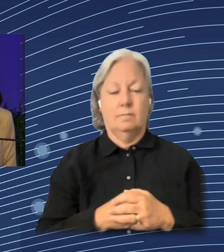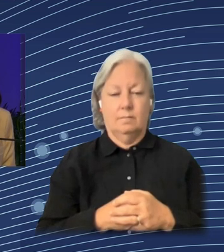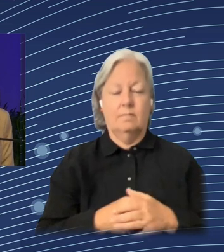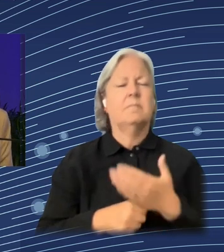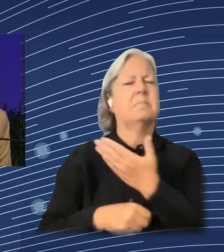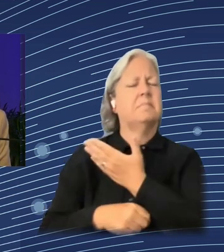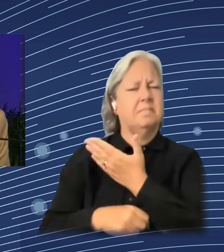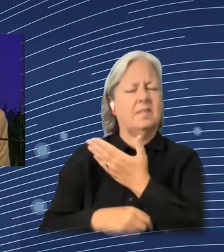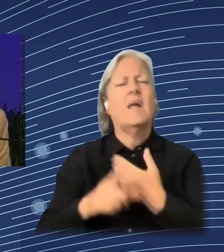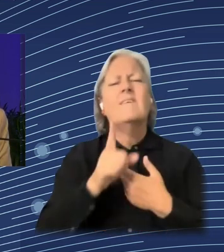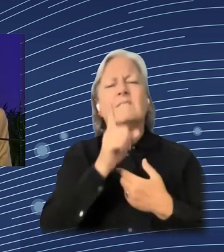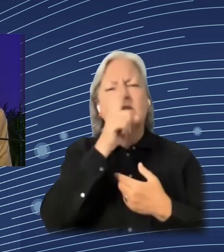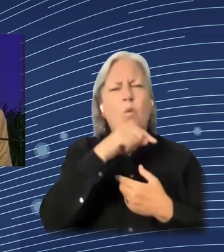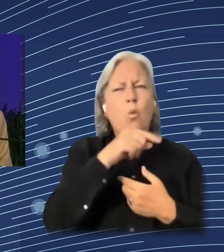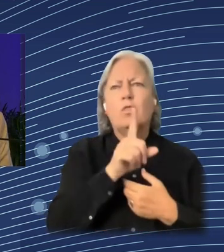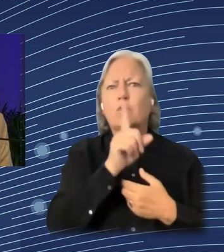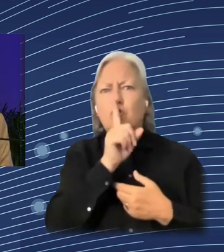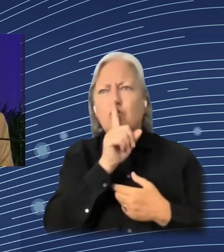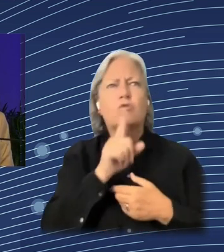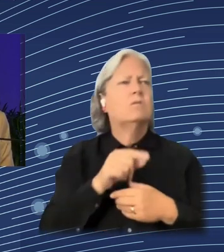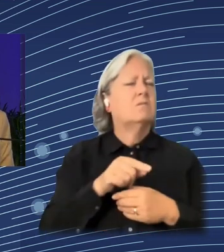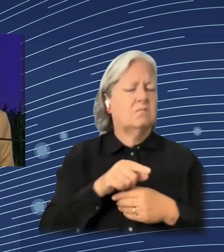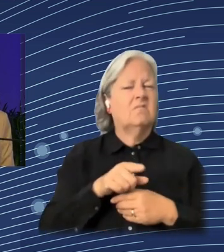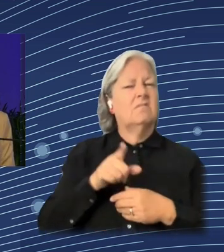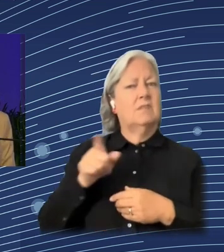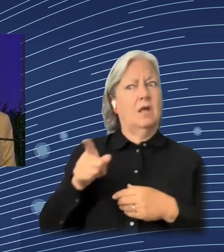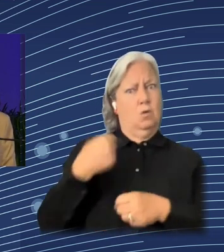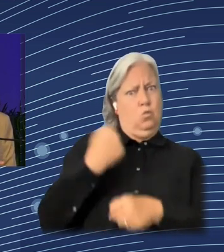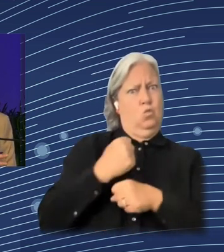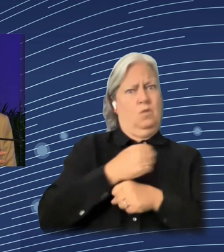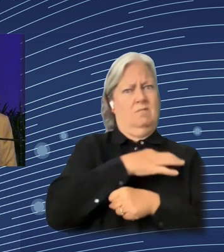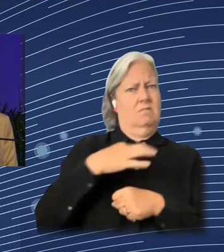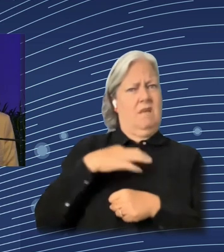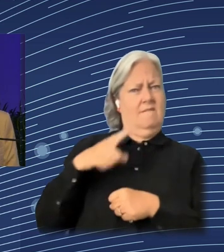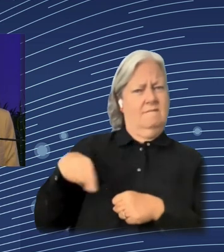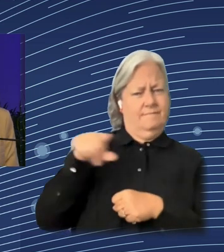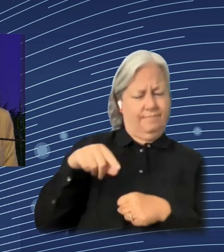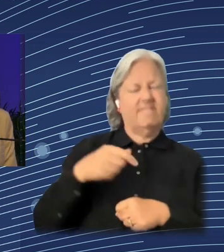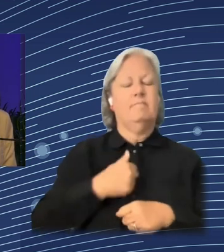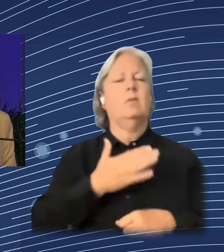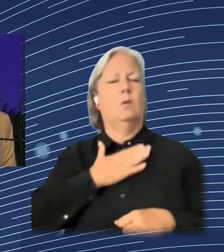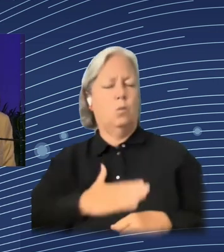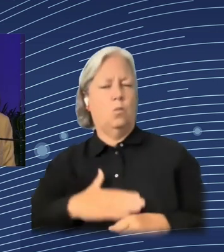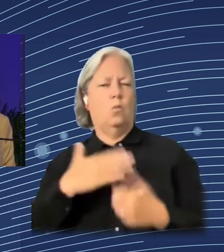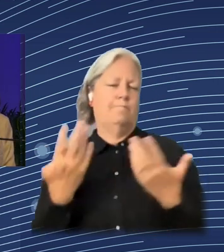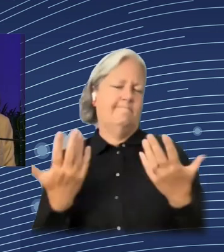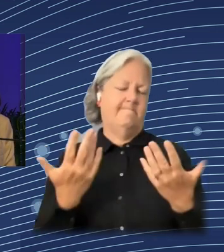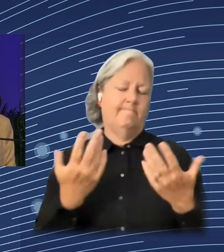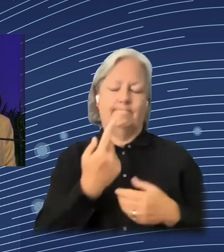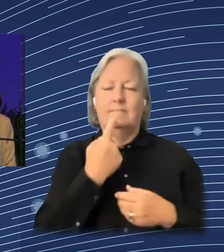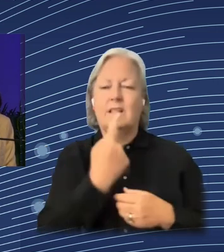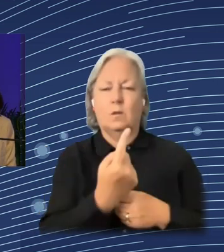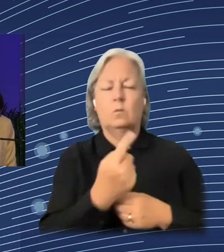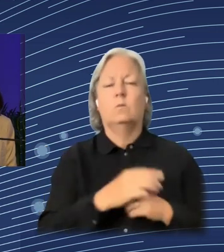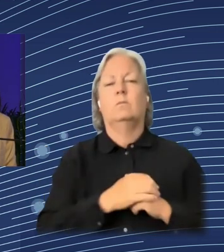by employers, I would like to just very quickly talk about the fact that